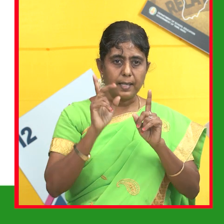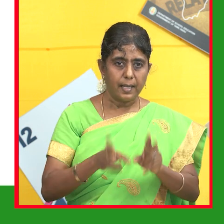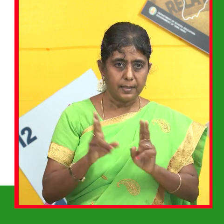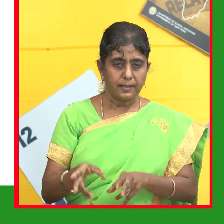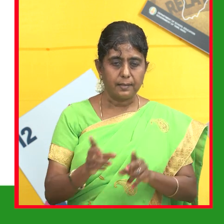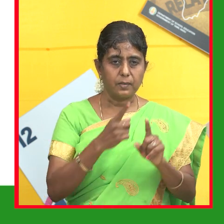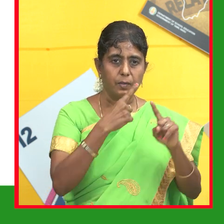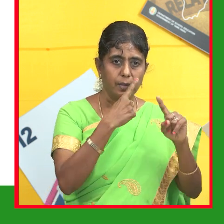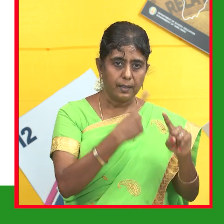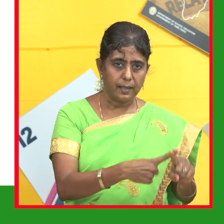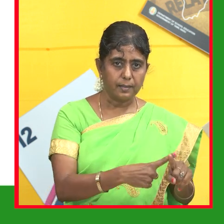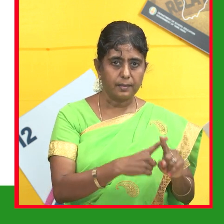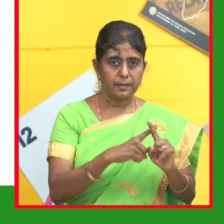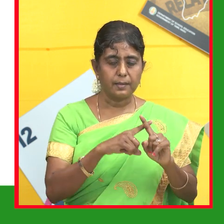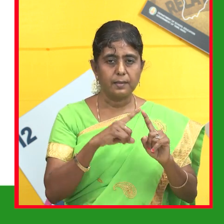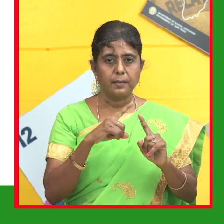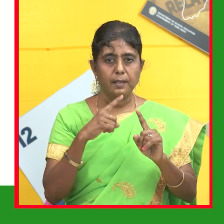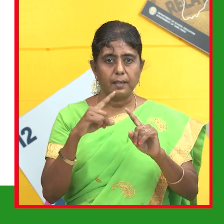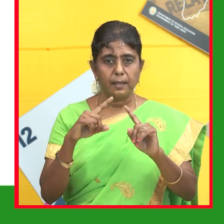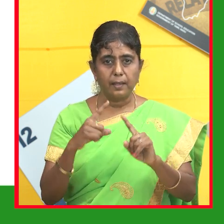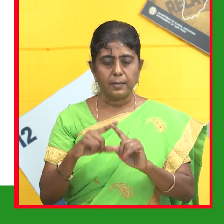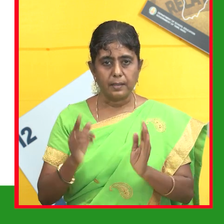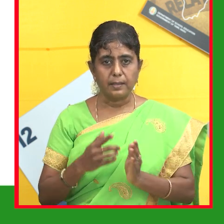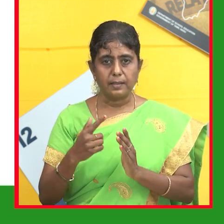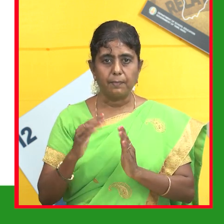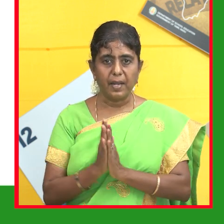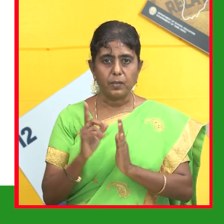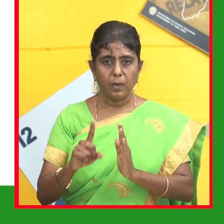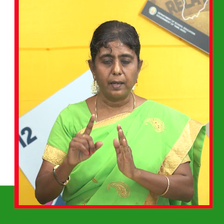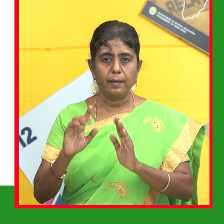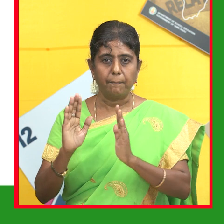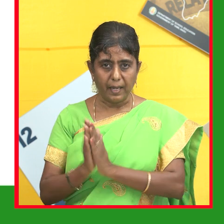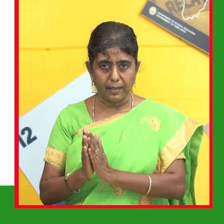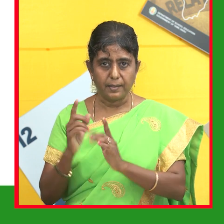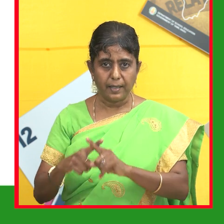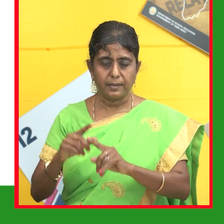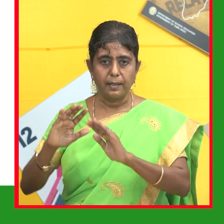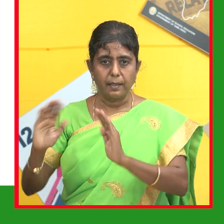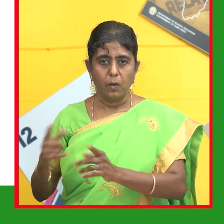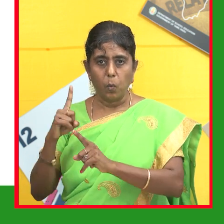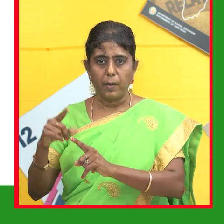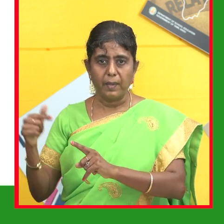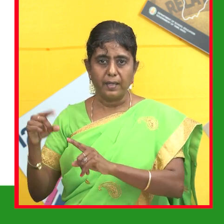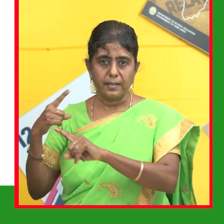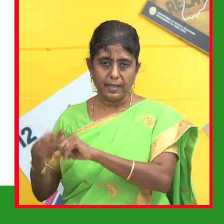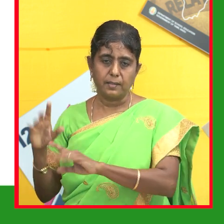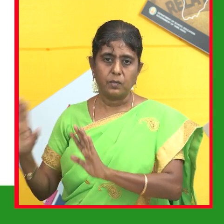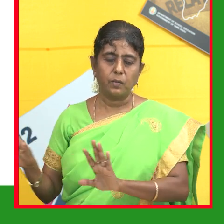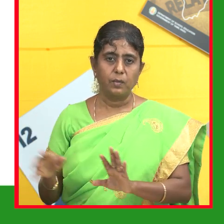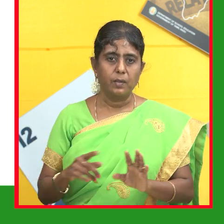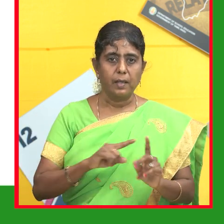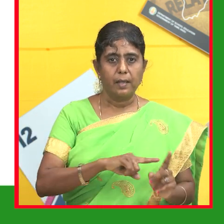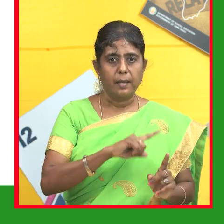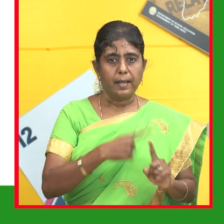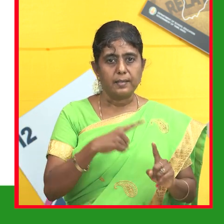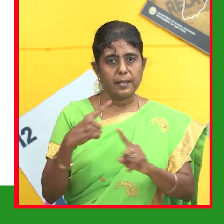write as it is. So x into x plus 1 plus x into 1 minus x. So you can multiply. X